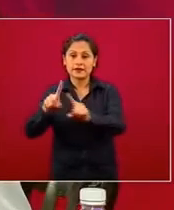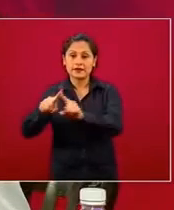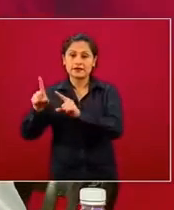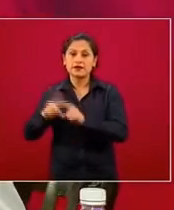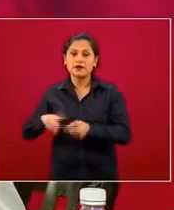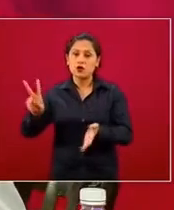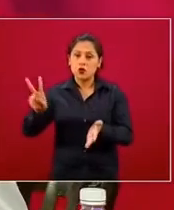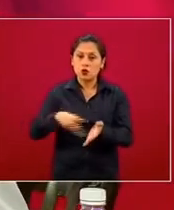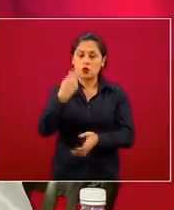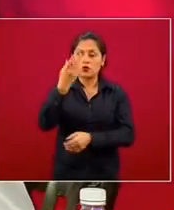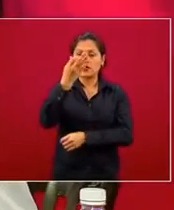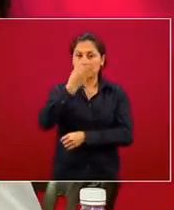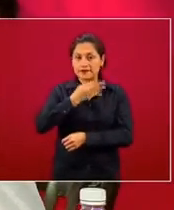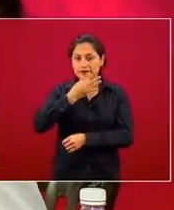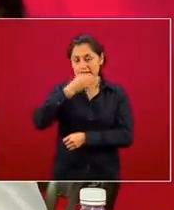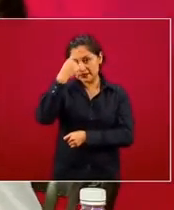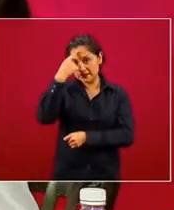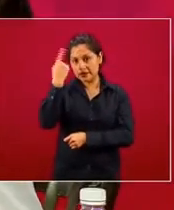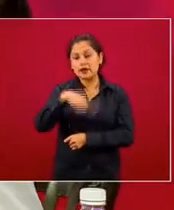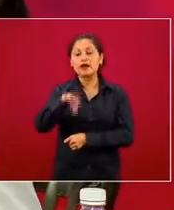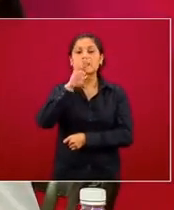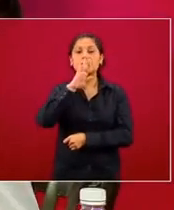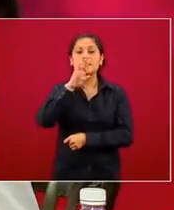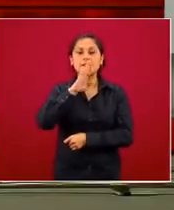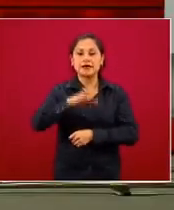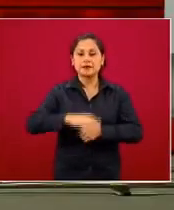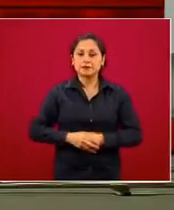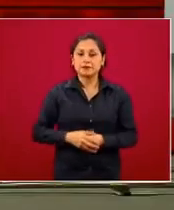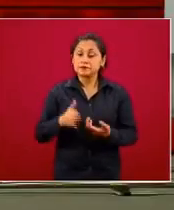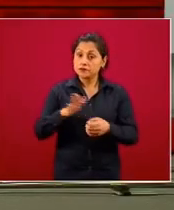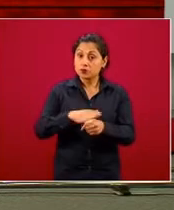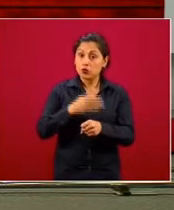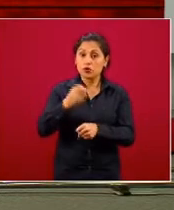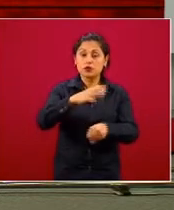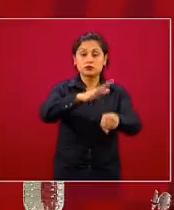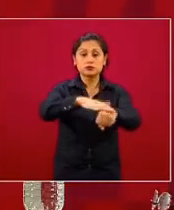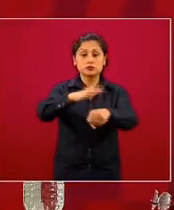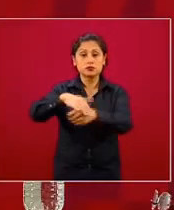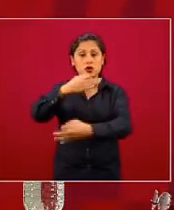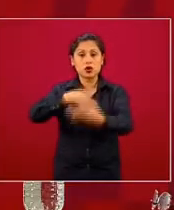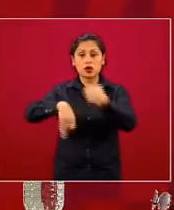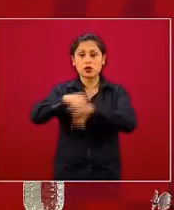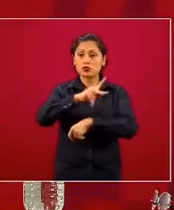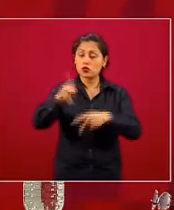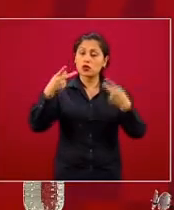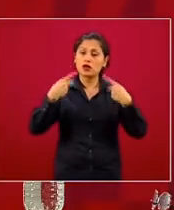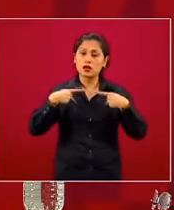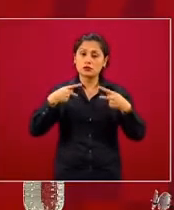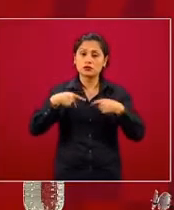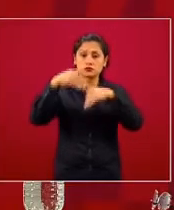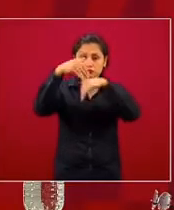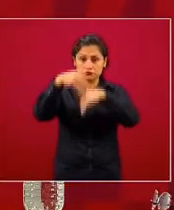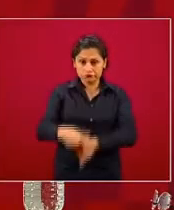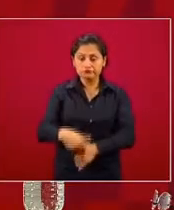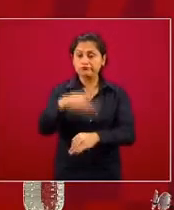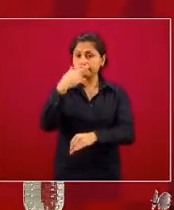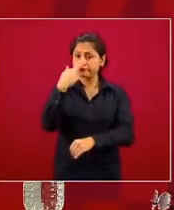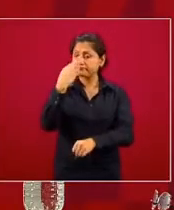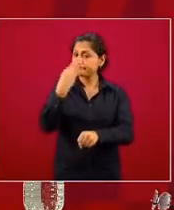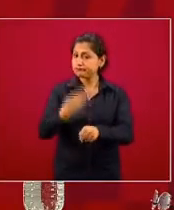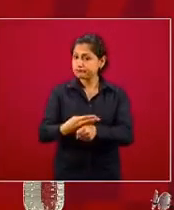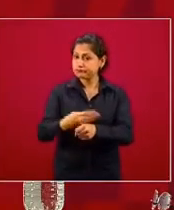their day. This is a call to action to our citizenship to be responsible. I have always said